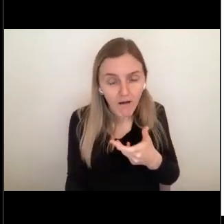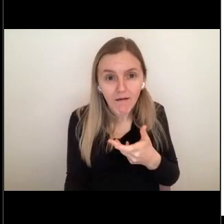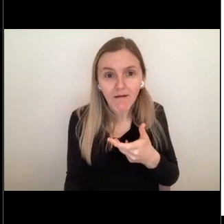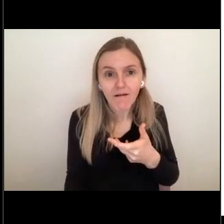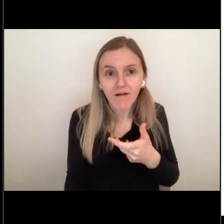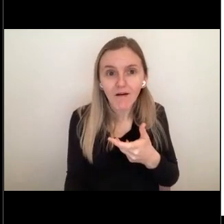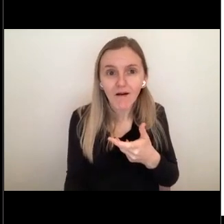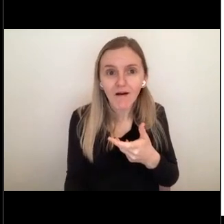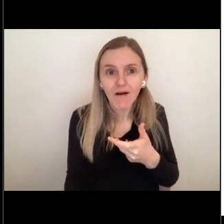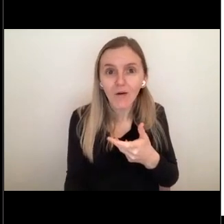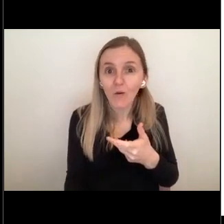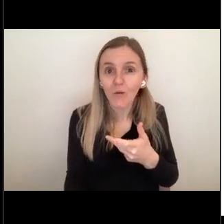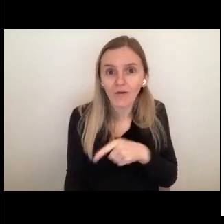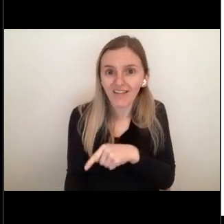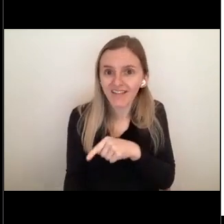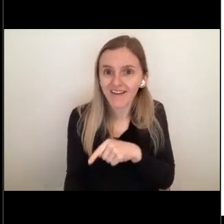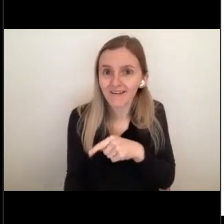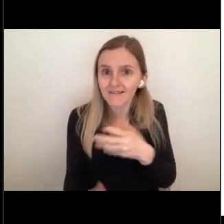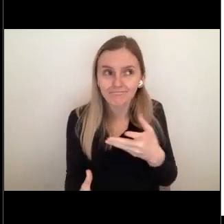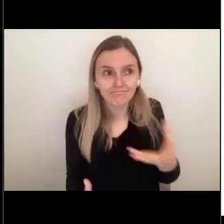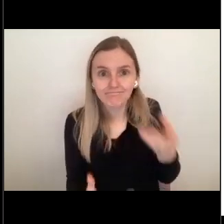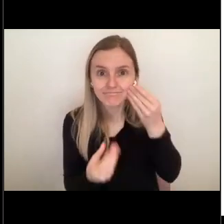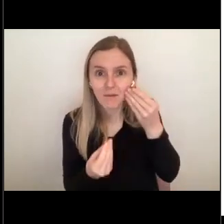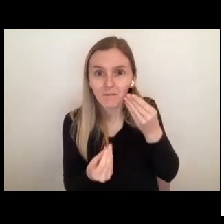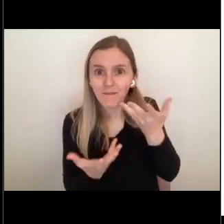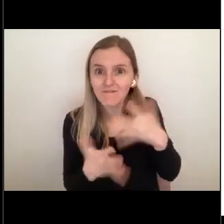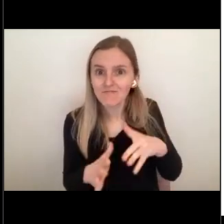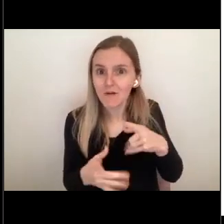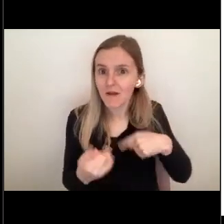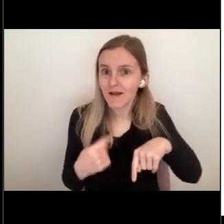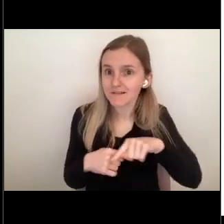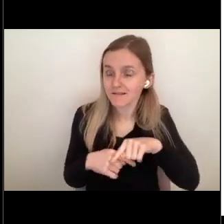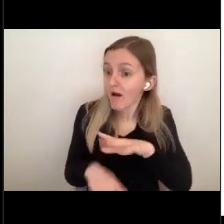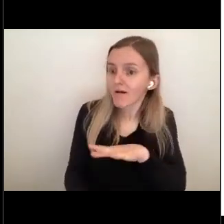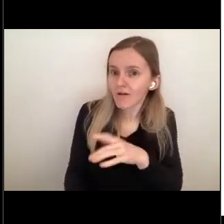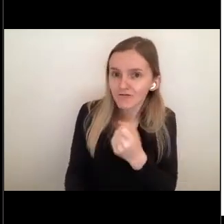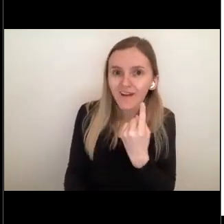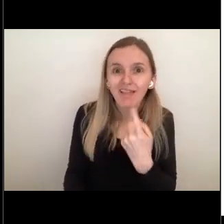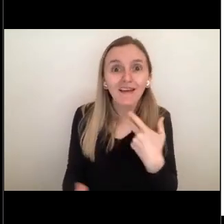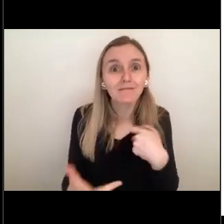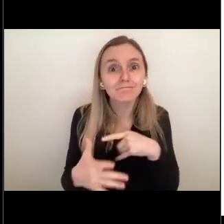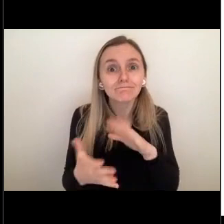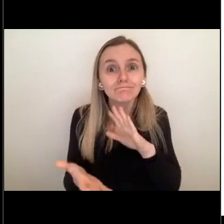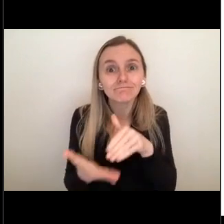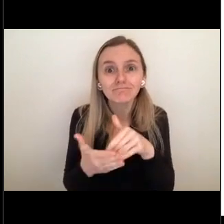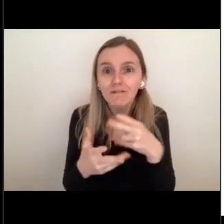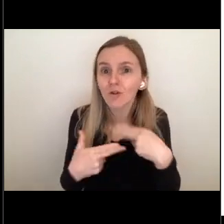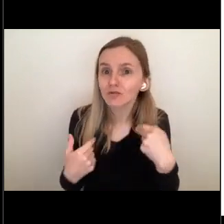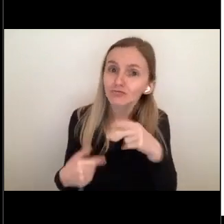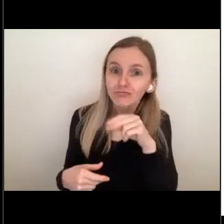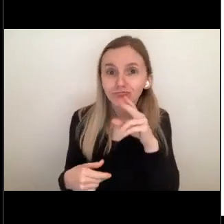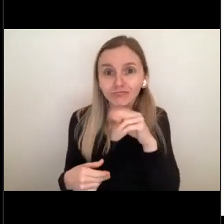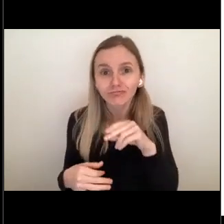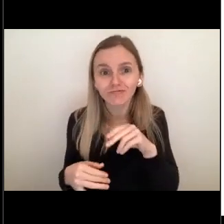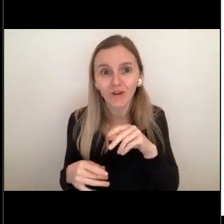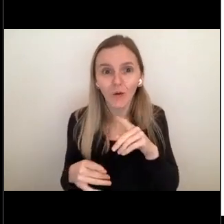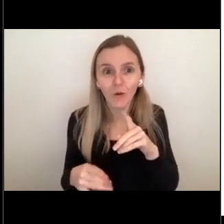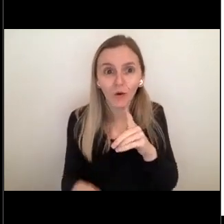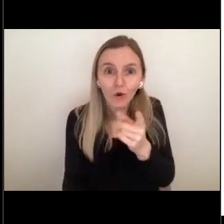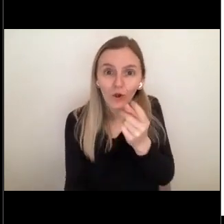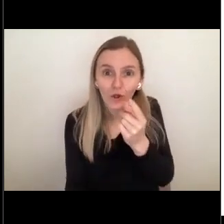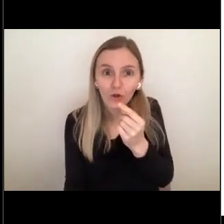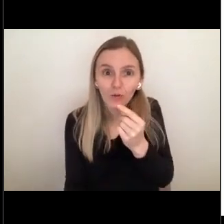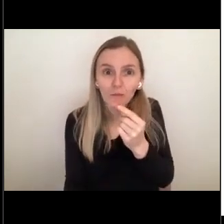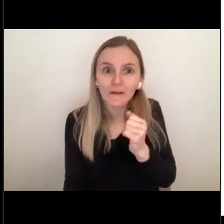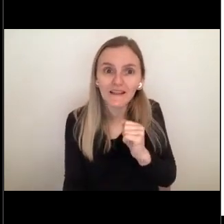up from us, because they've picked that up from their social world. Or even if it's an explicit thing, they've gone into their